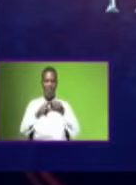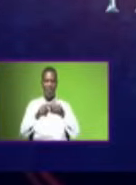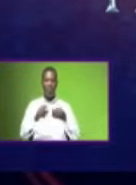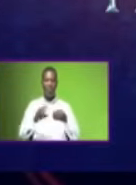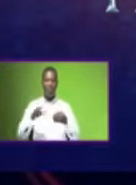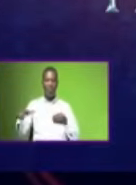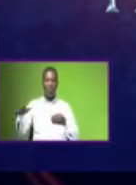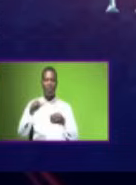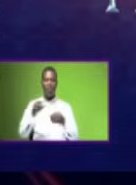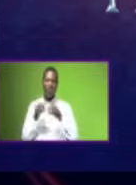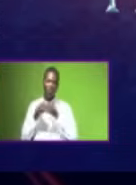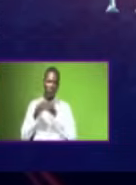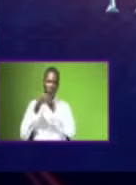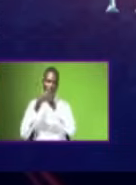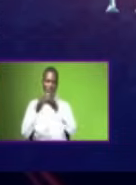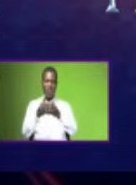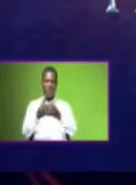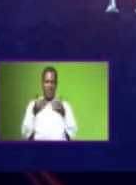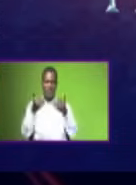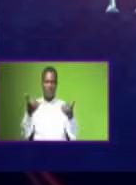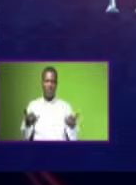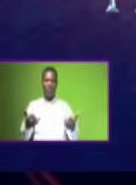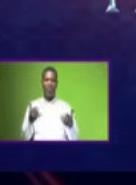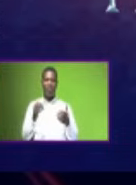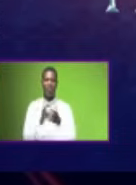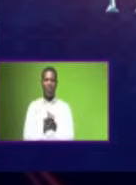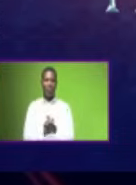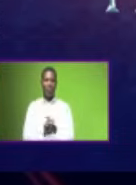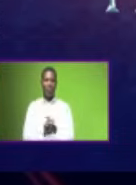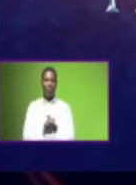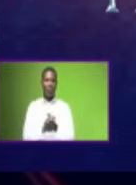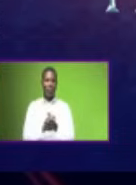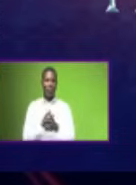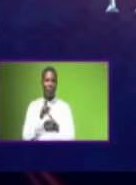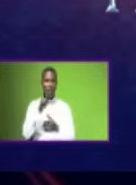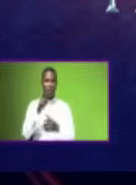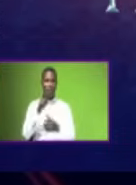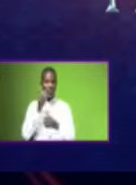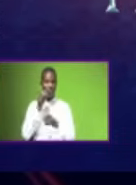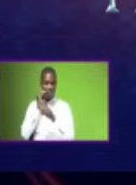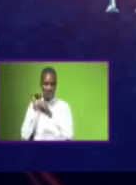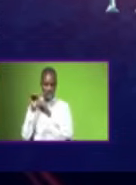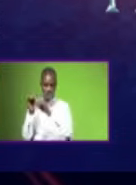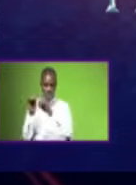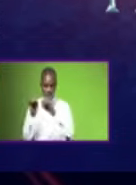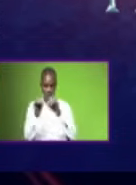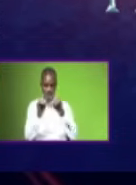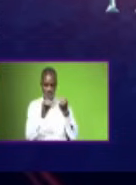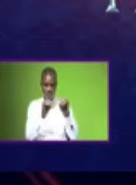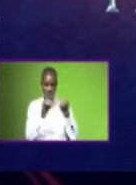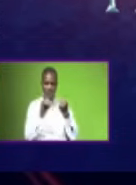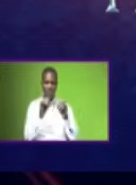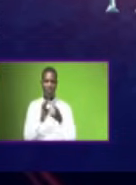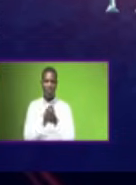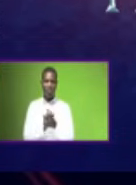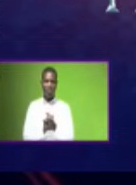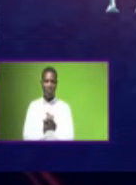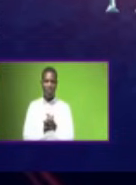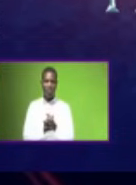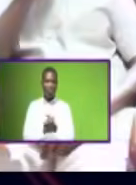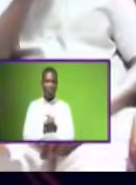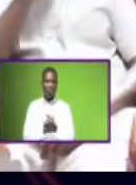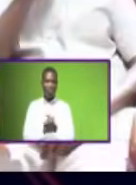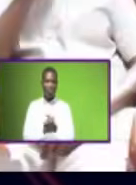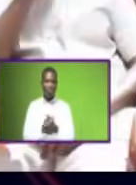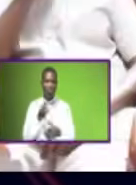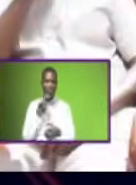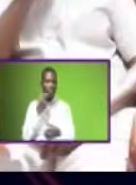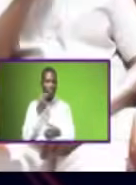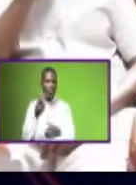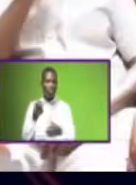show forth where we are now. Now so the word need to firm one. And if you observe critically,